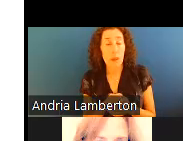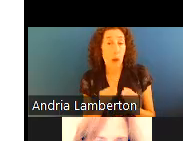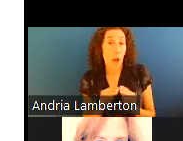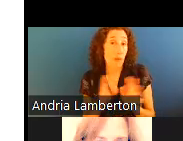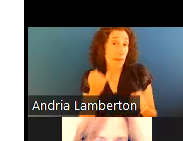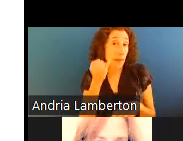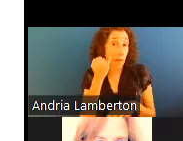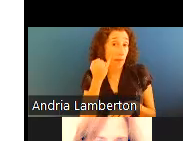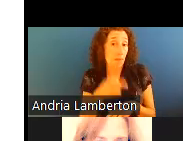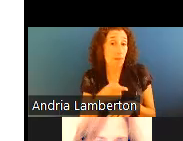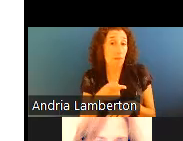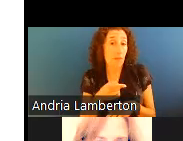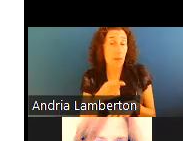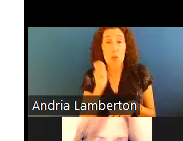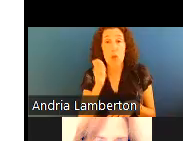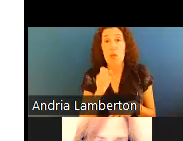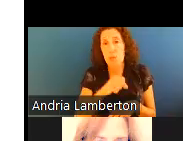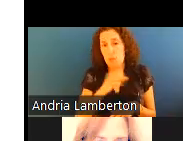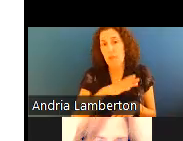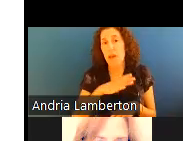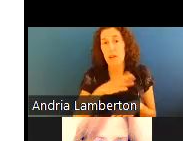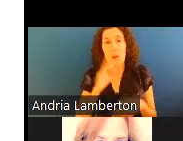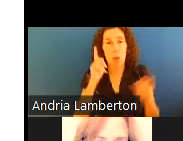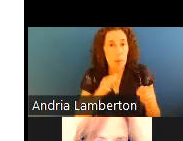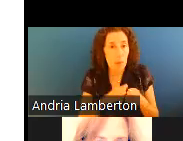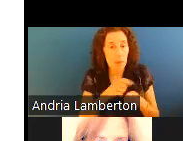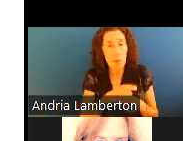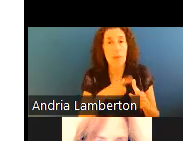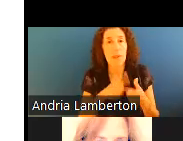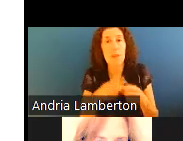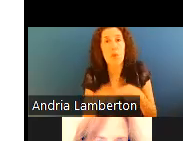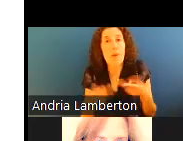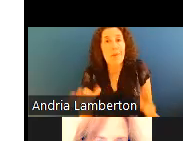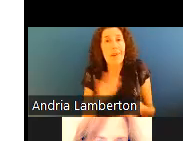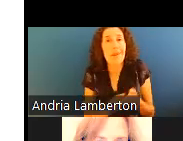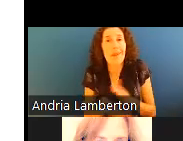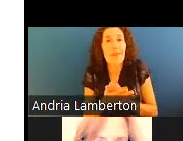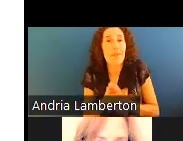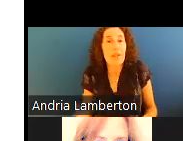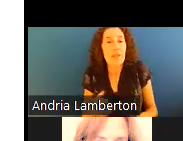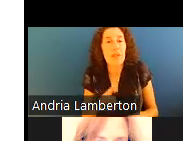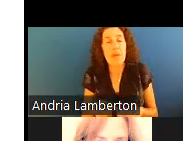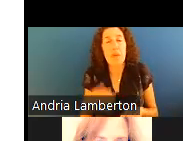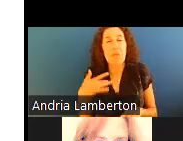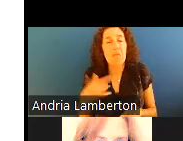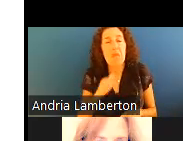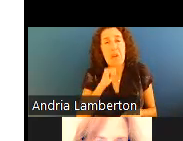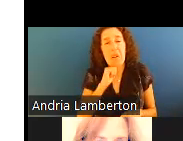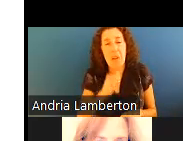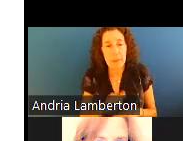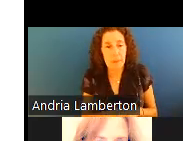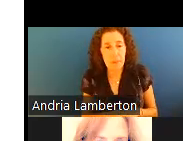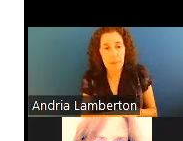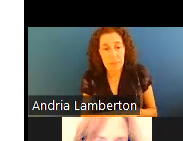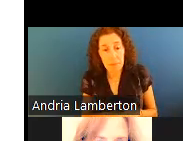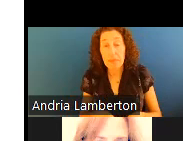concerned when defense starts to do this. After that, the defense can put on a case if they want to. They are obviously not required to